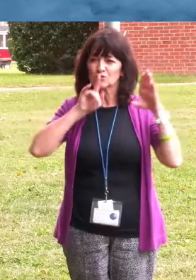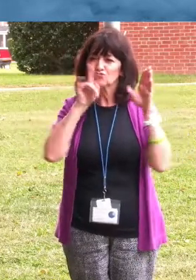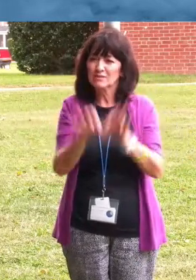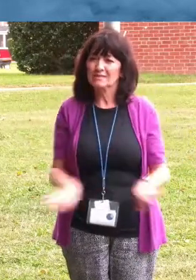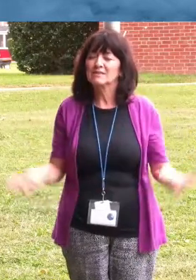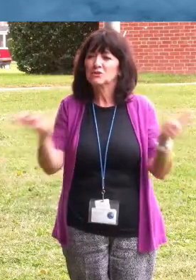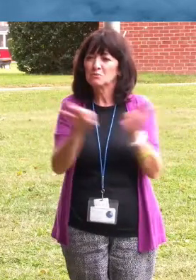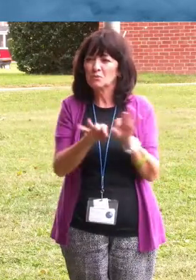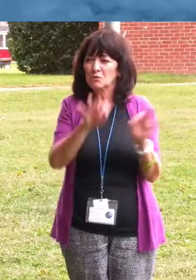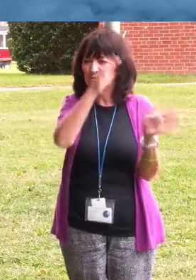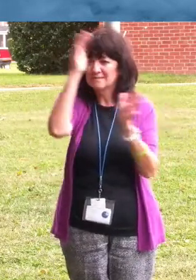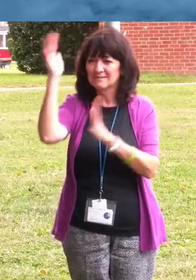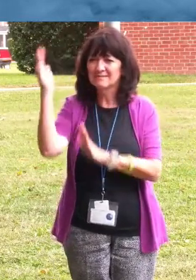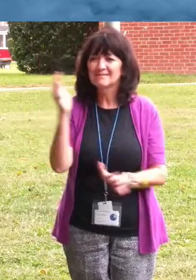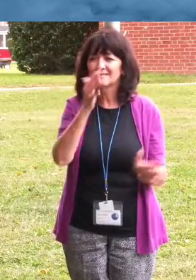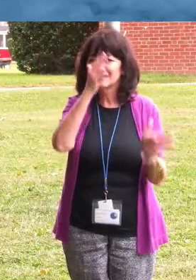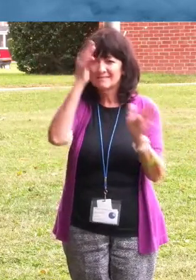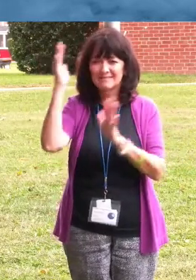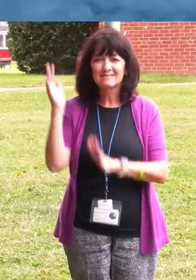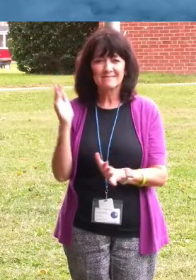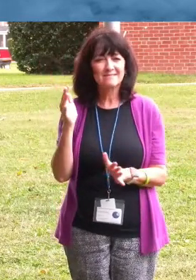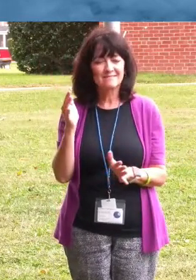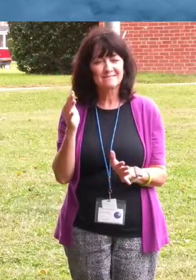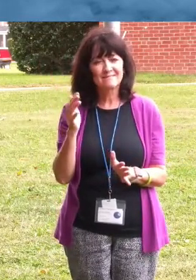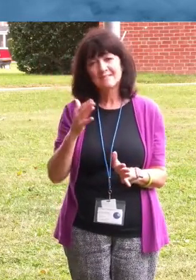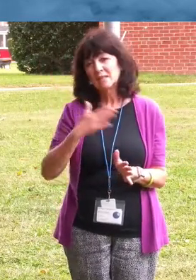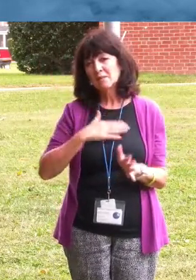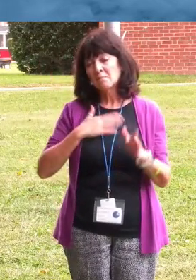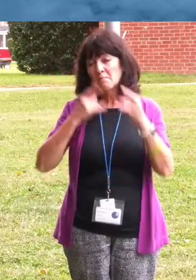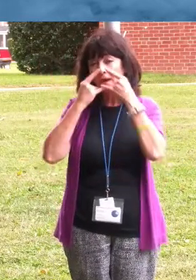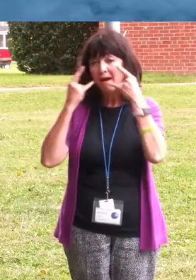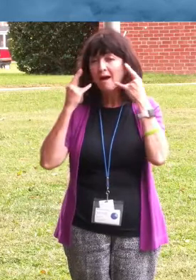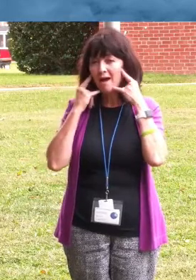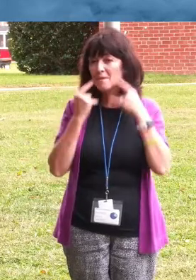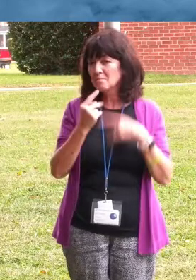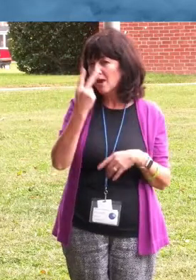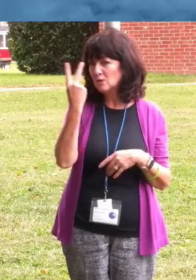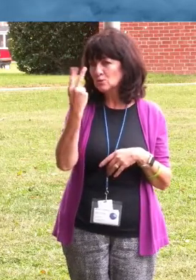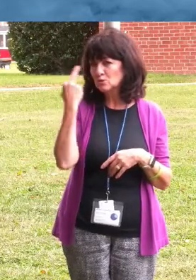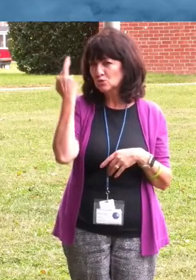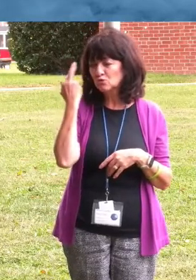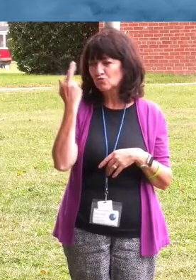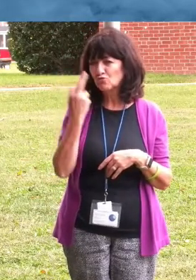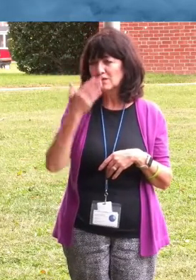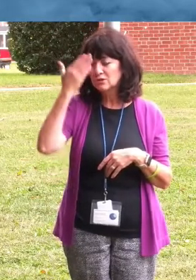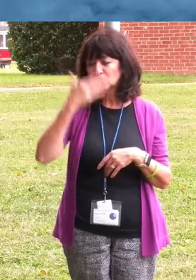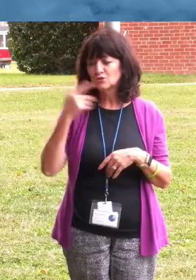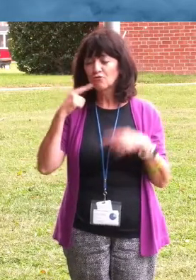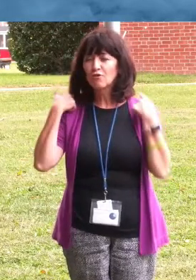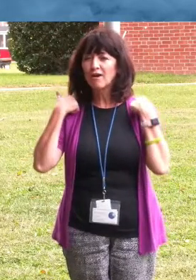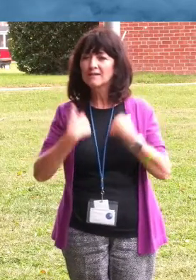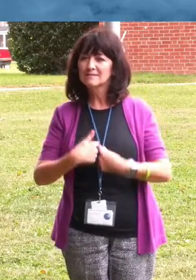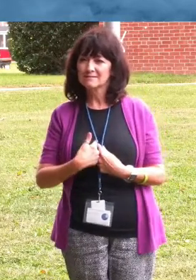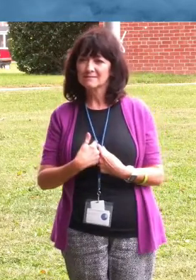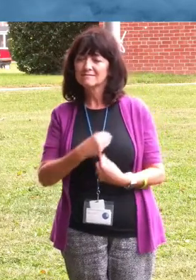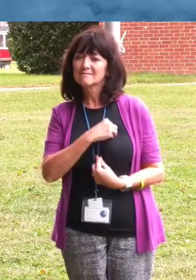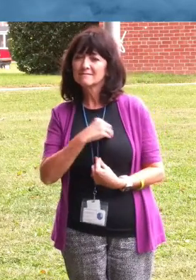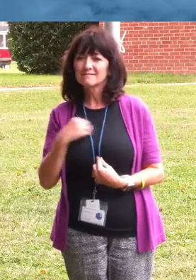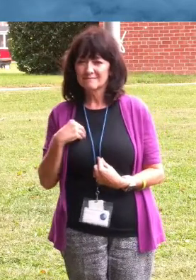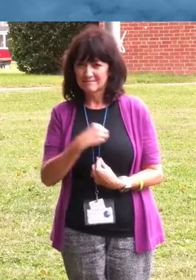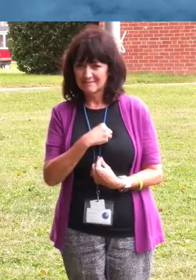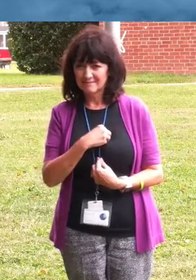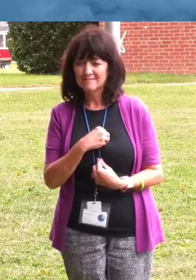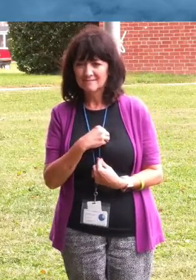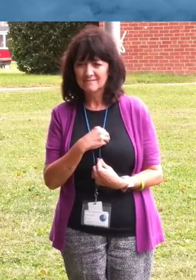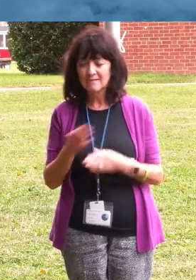yay. And my mask is twofold. On the front, we have the stethoscope, and we have this, and somebody made this personally.